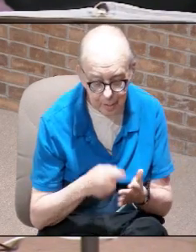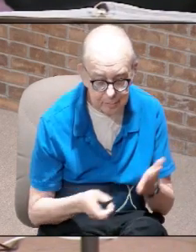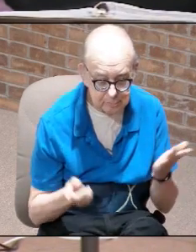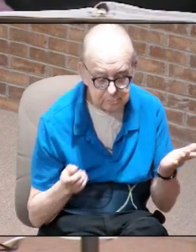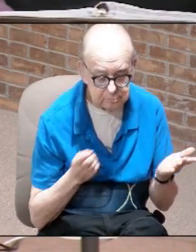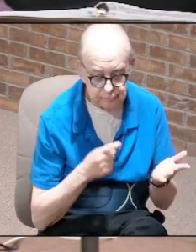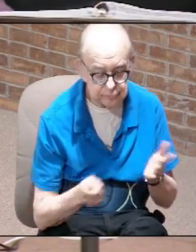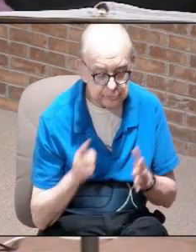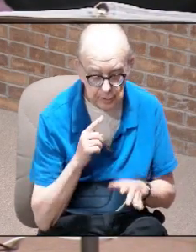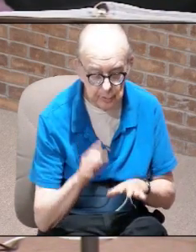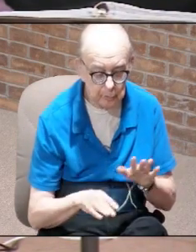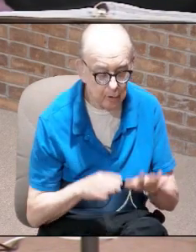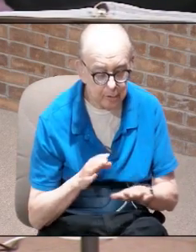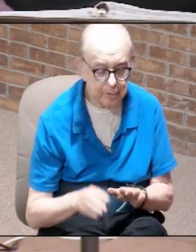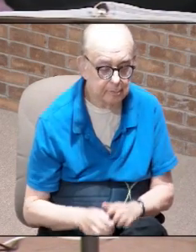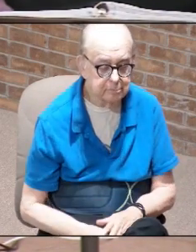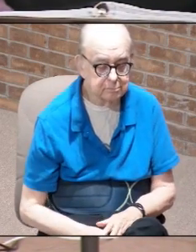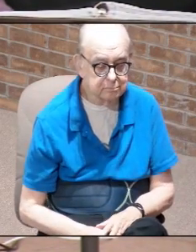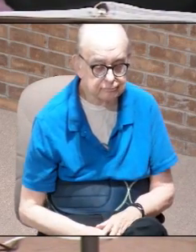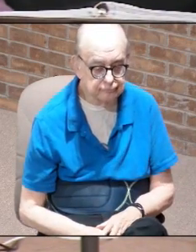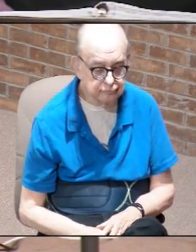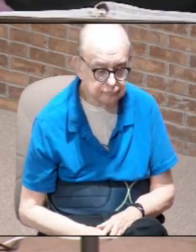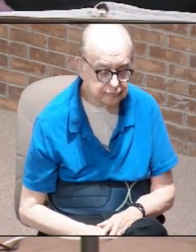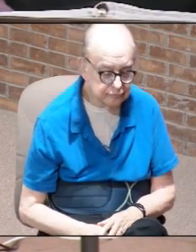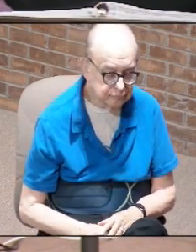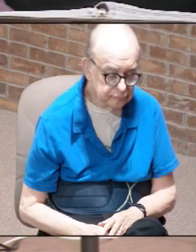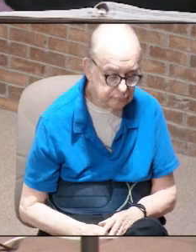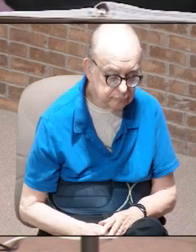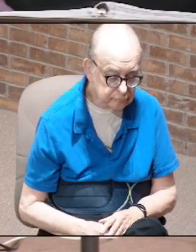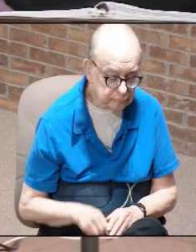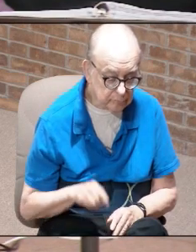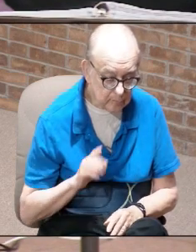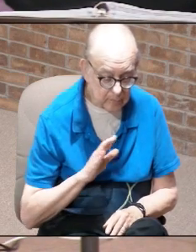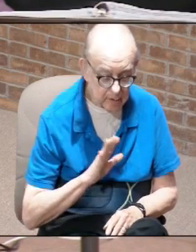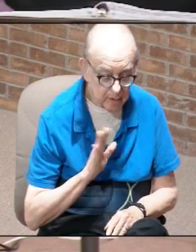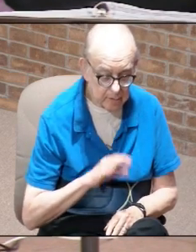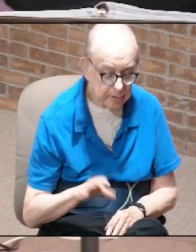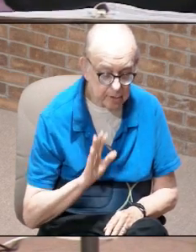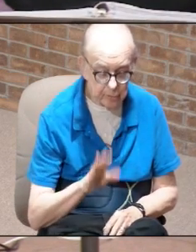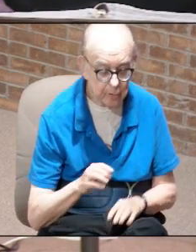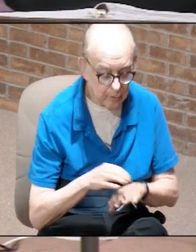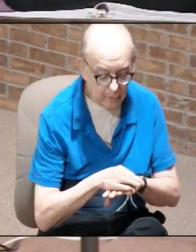For those of you that walked, did your foot move?